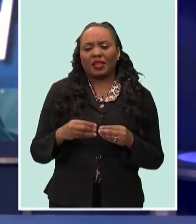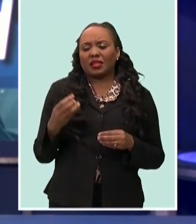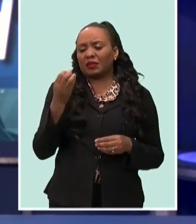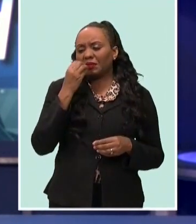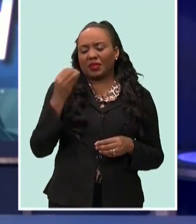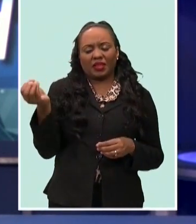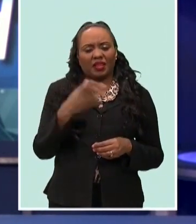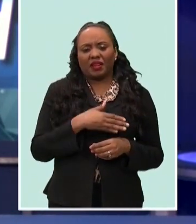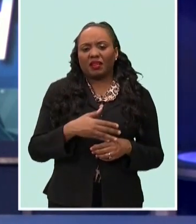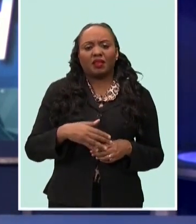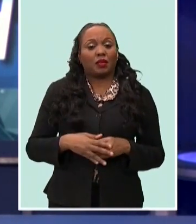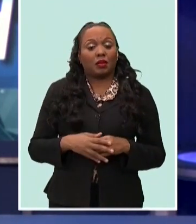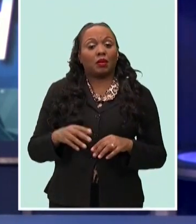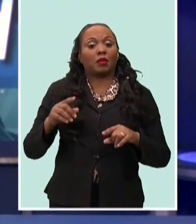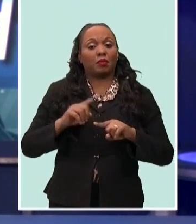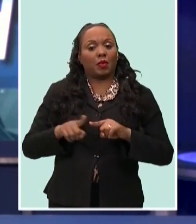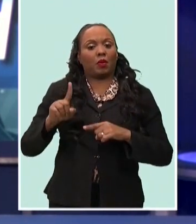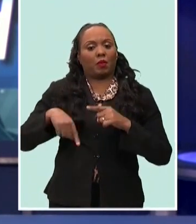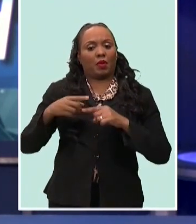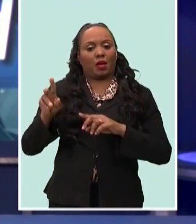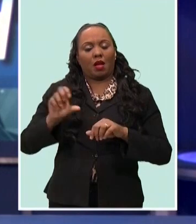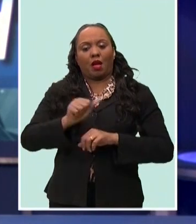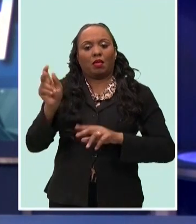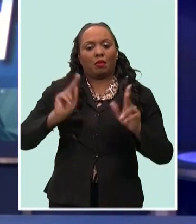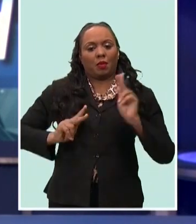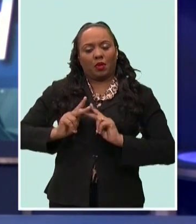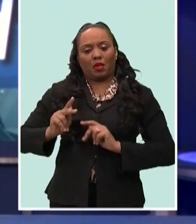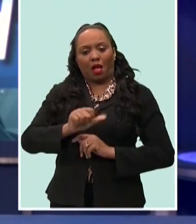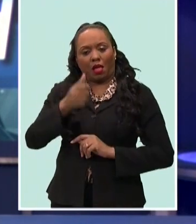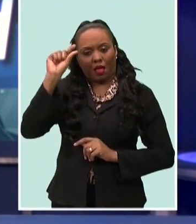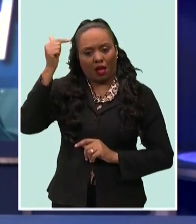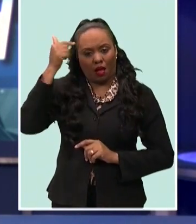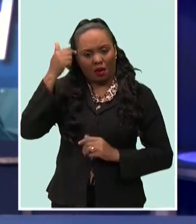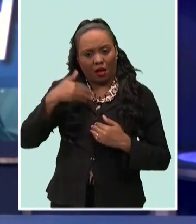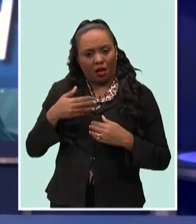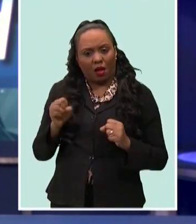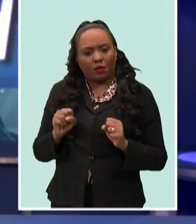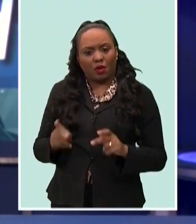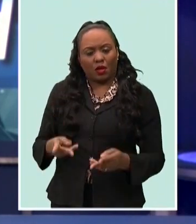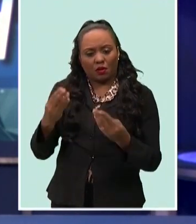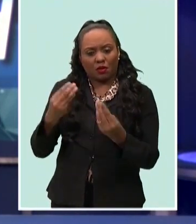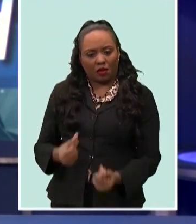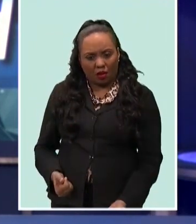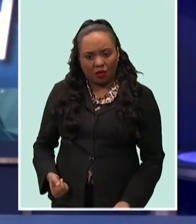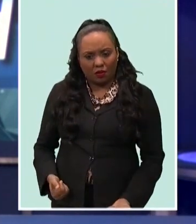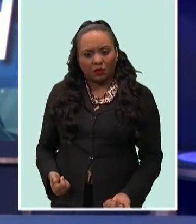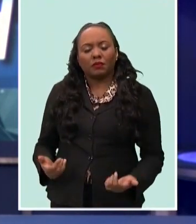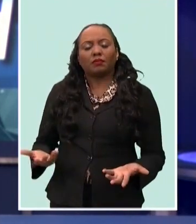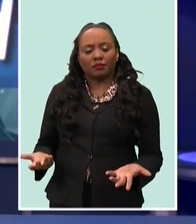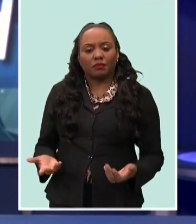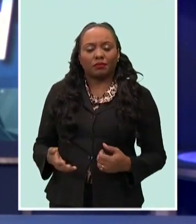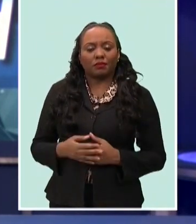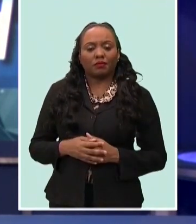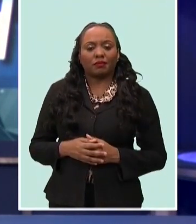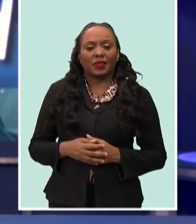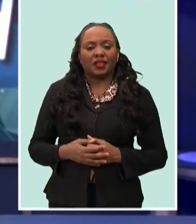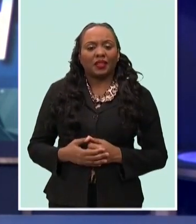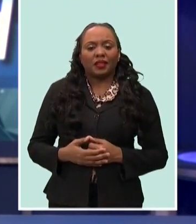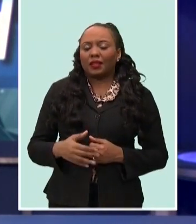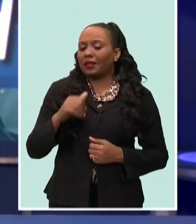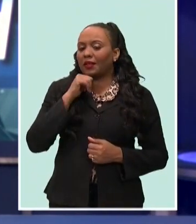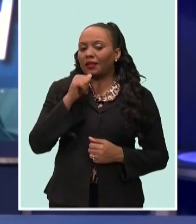matter publicly until the shareholders and other prospective governments had an opportunity to resolve some thorny issues. Dr.